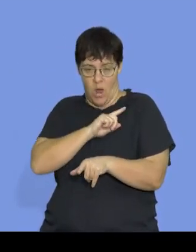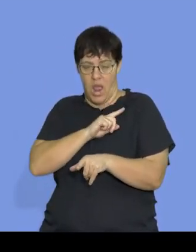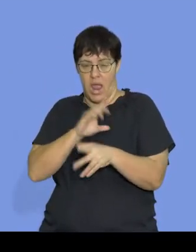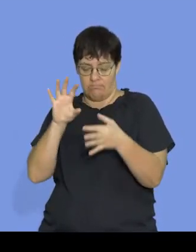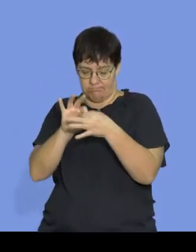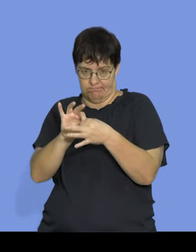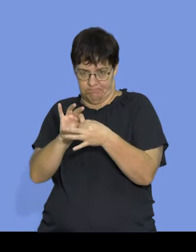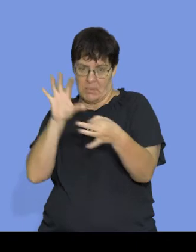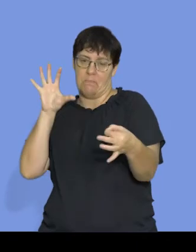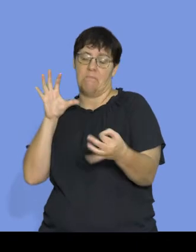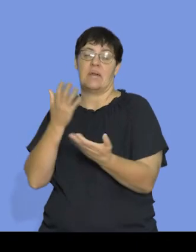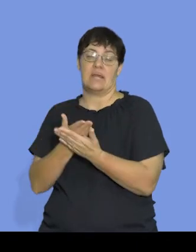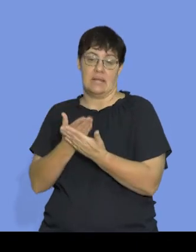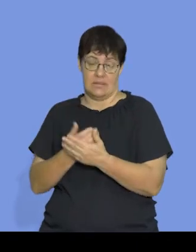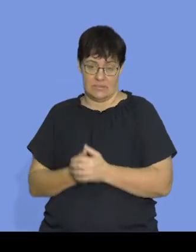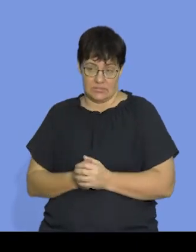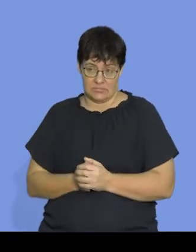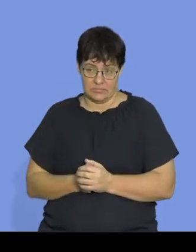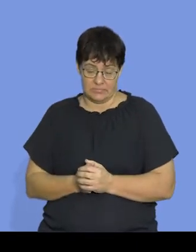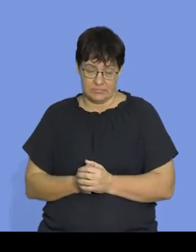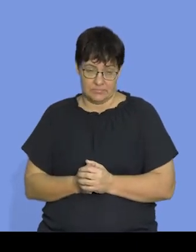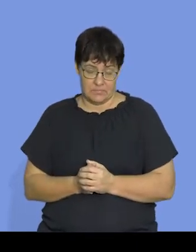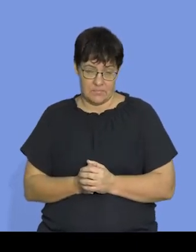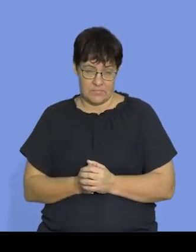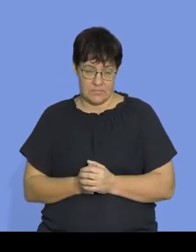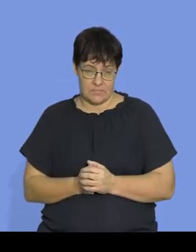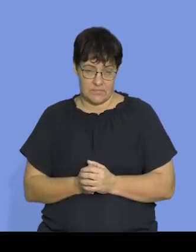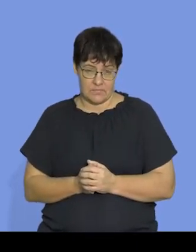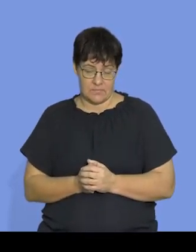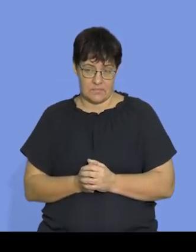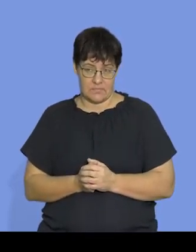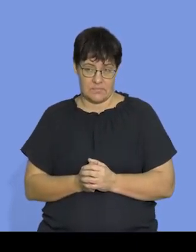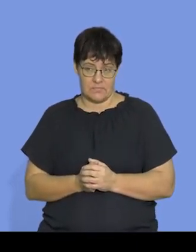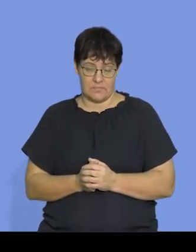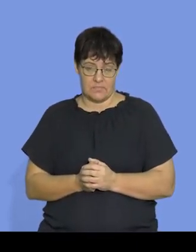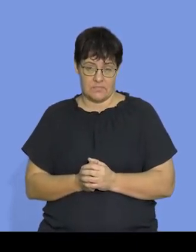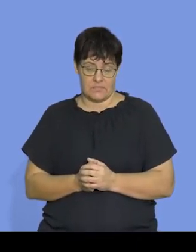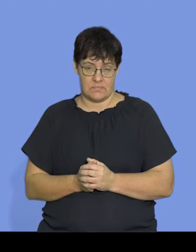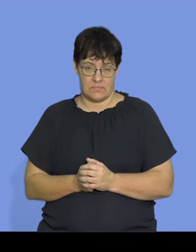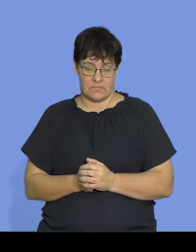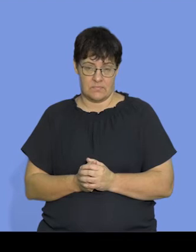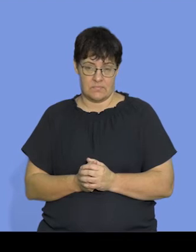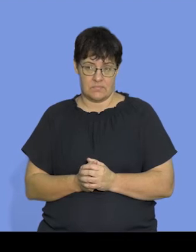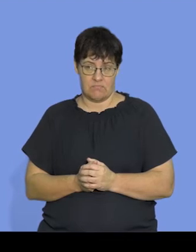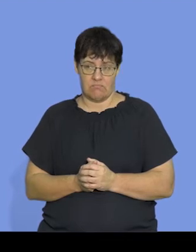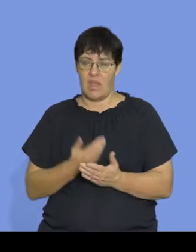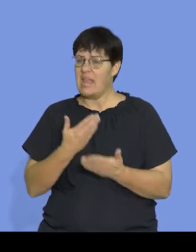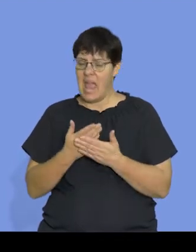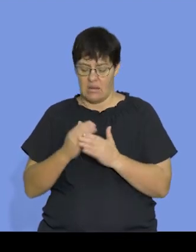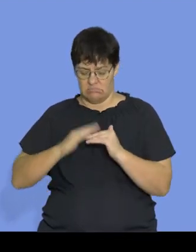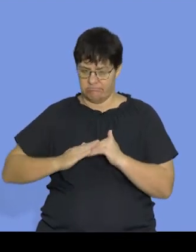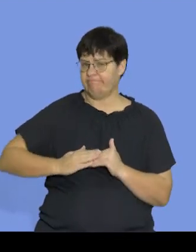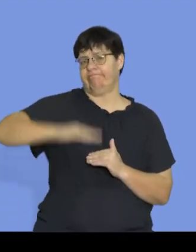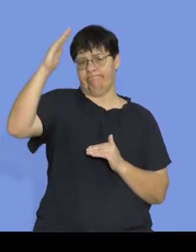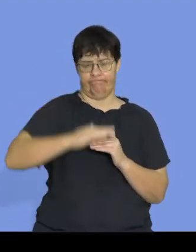that's the amount of energy that is absorbed. So this is what is absorbed, okay, the minimum. It can be this or more for this